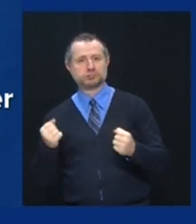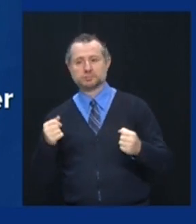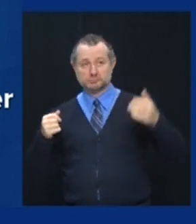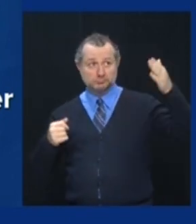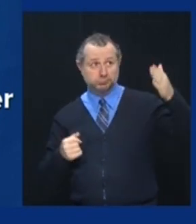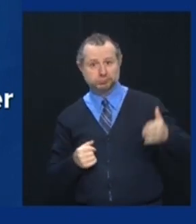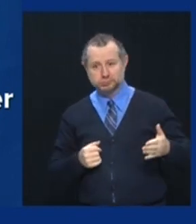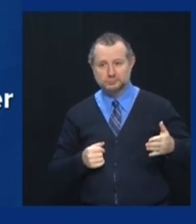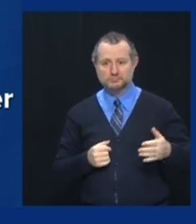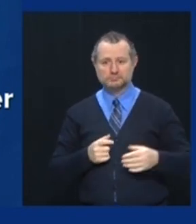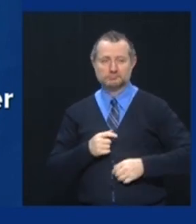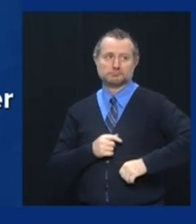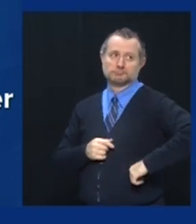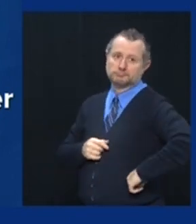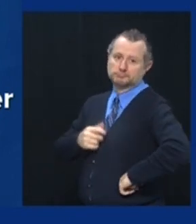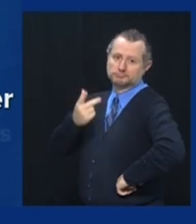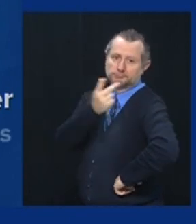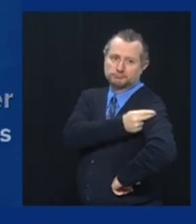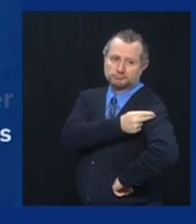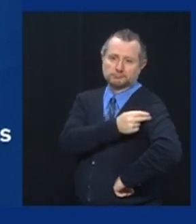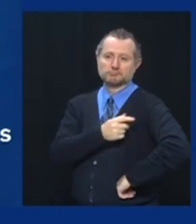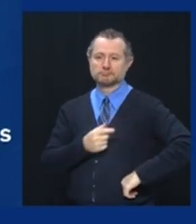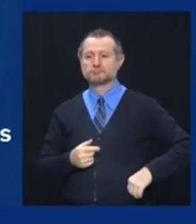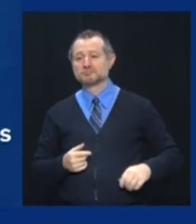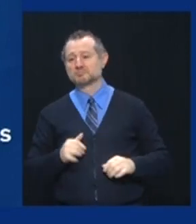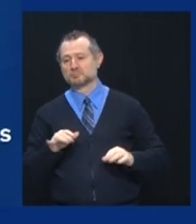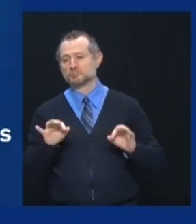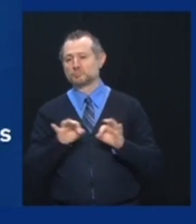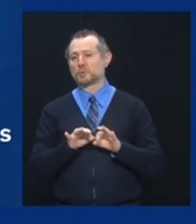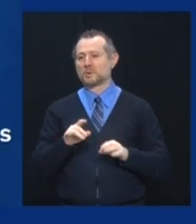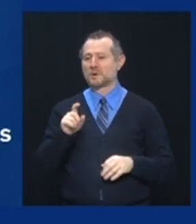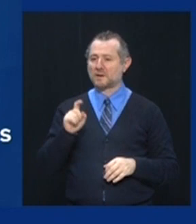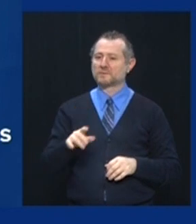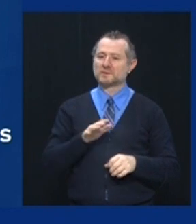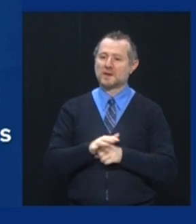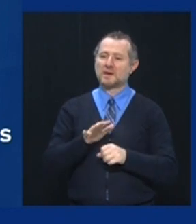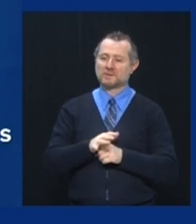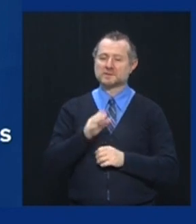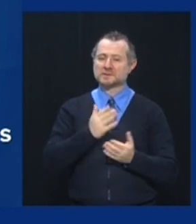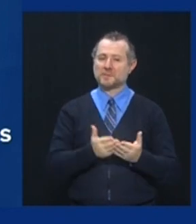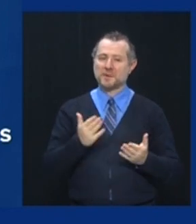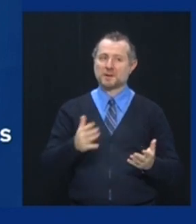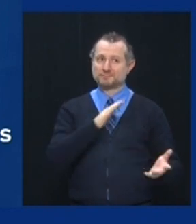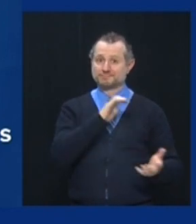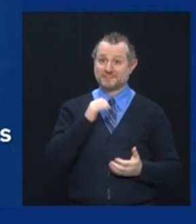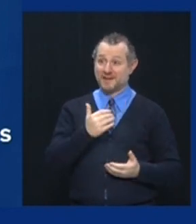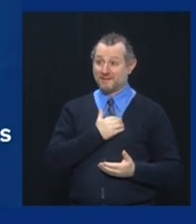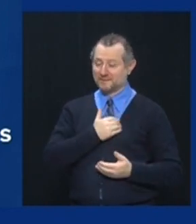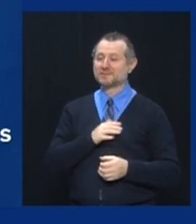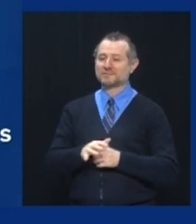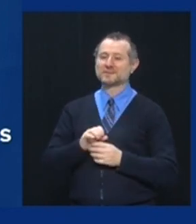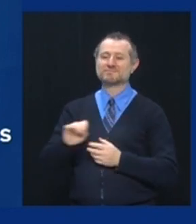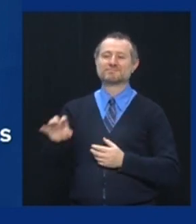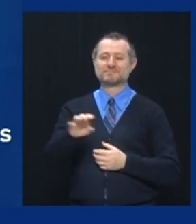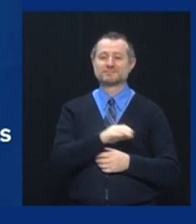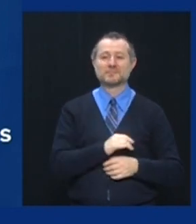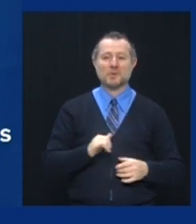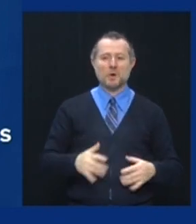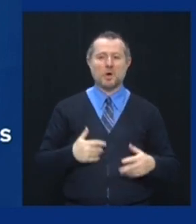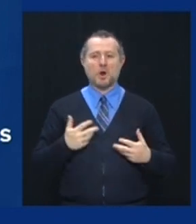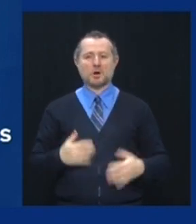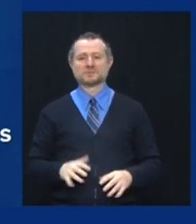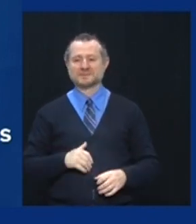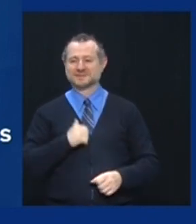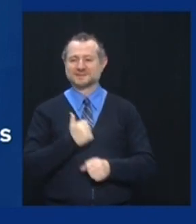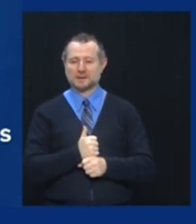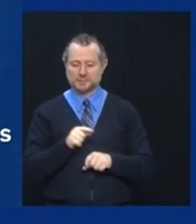operations. Again, we need the supply to do that, but we are already setting those up. We